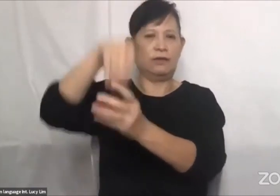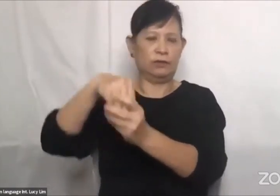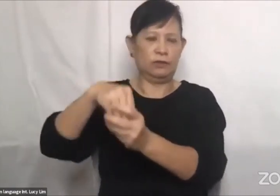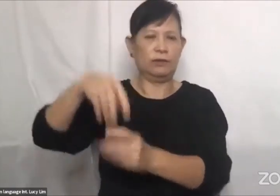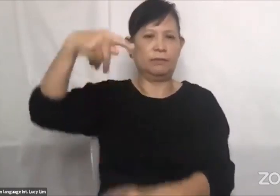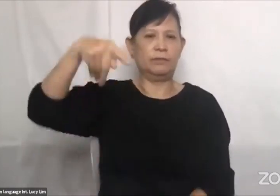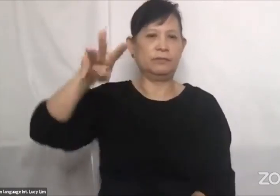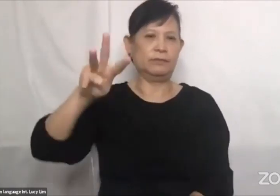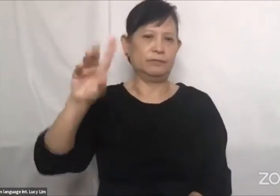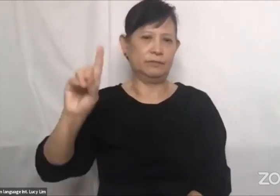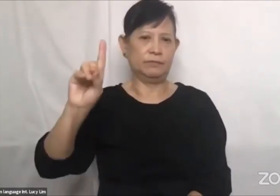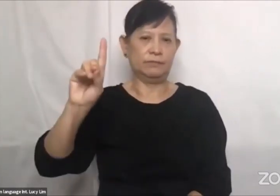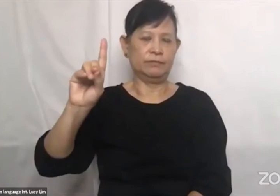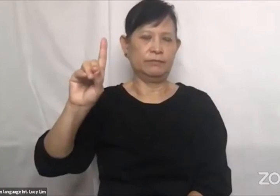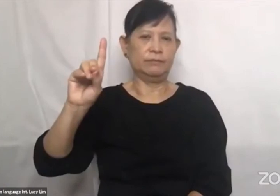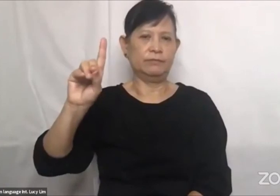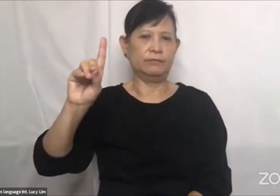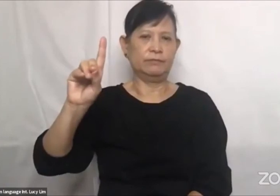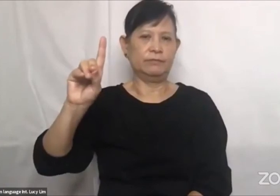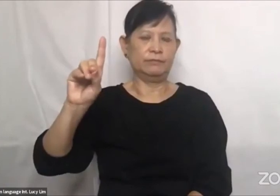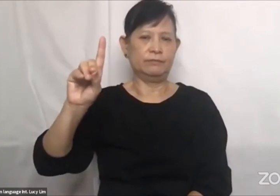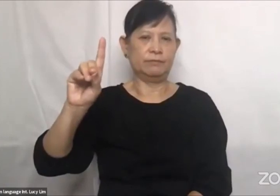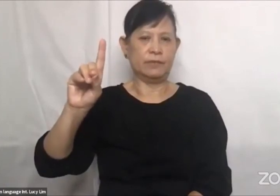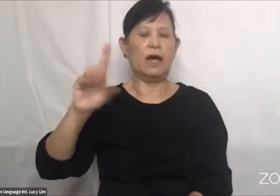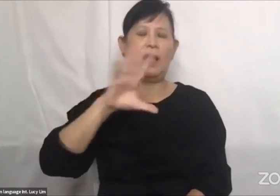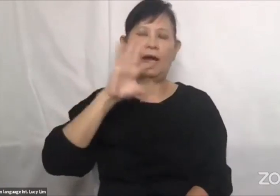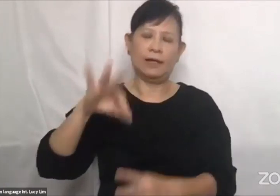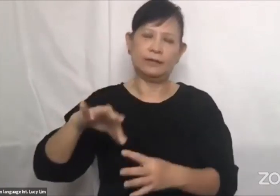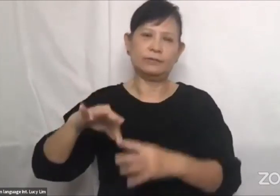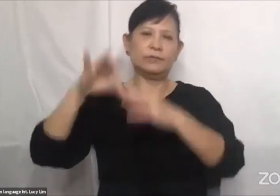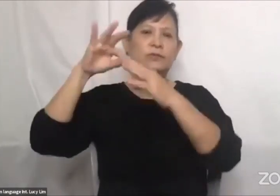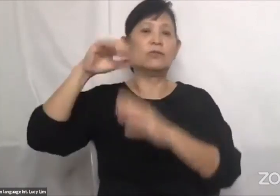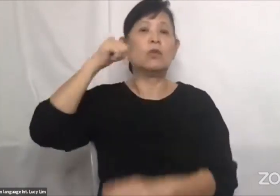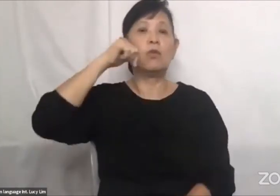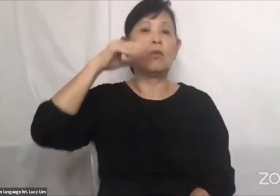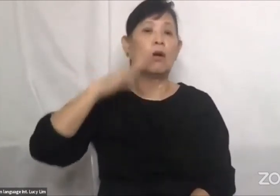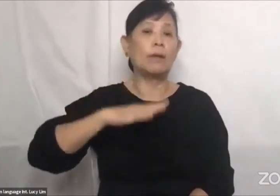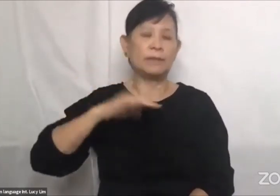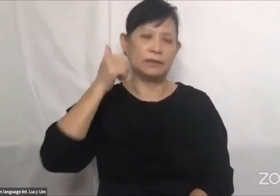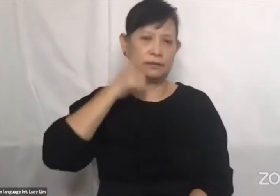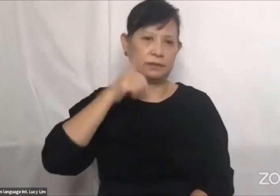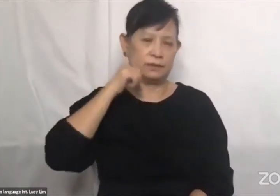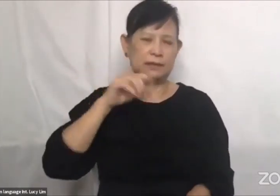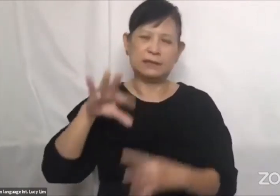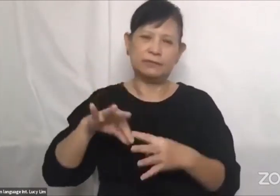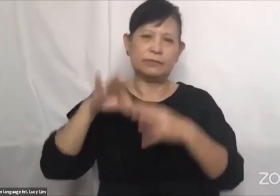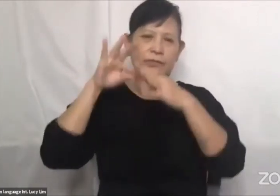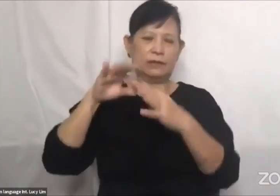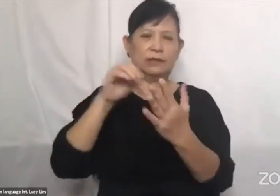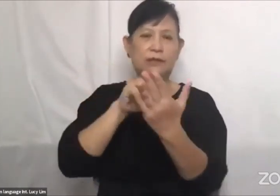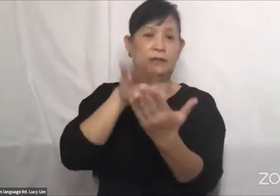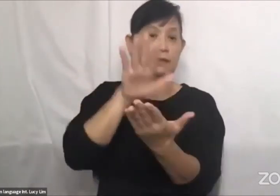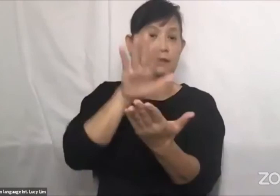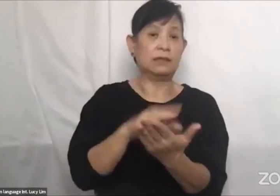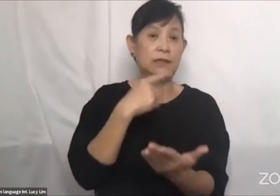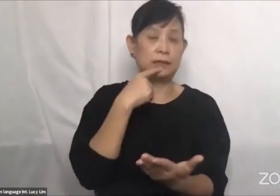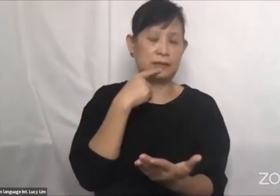disabilities, inclusive of women and girls with disabilities. I specifically mentioned evacuation